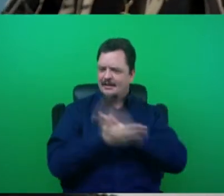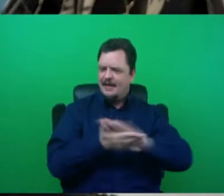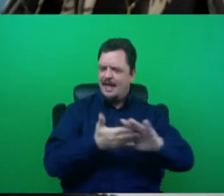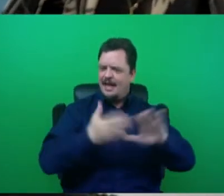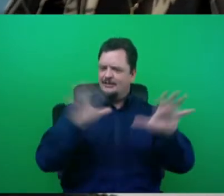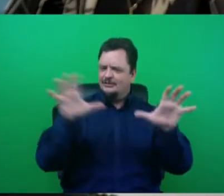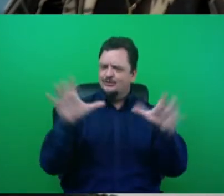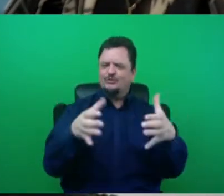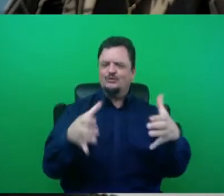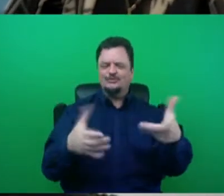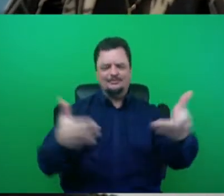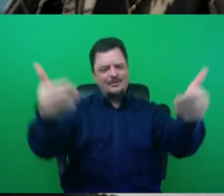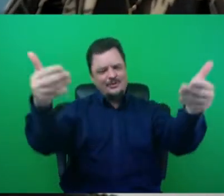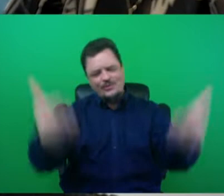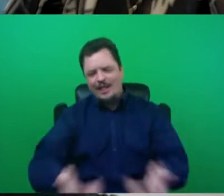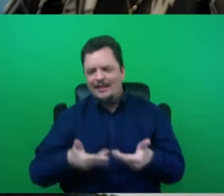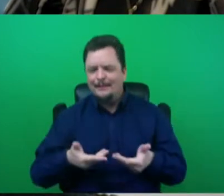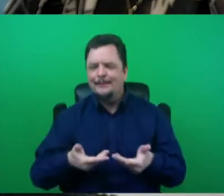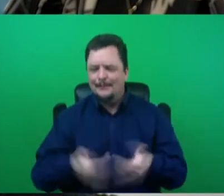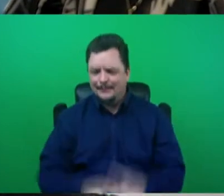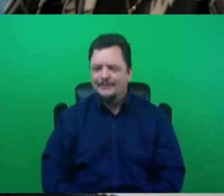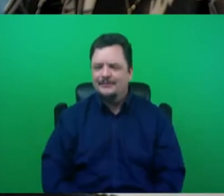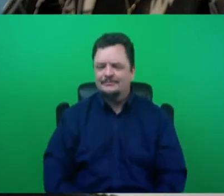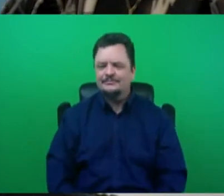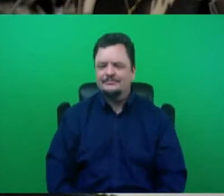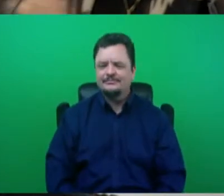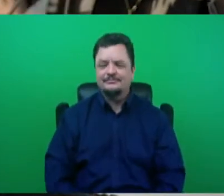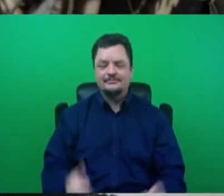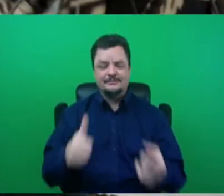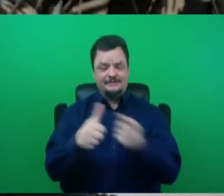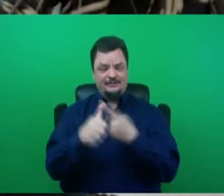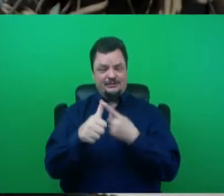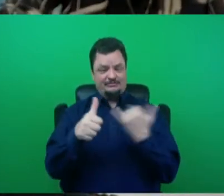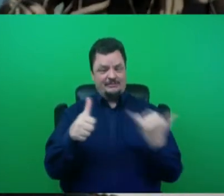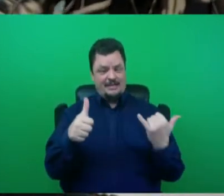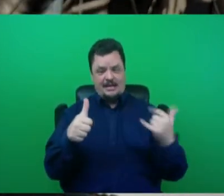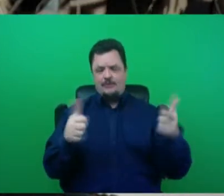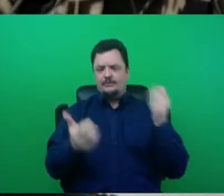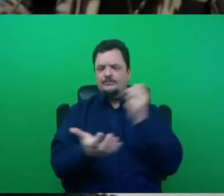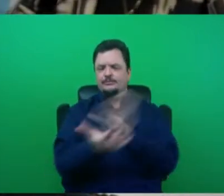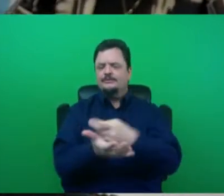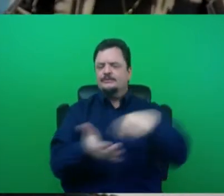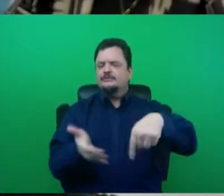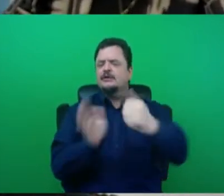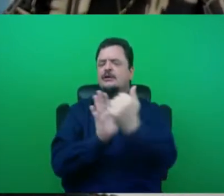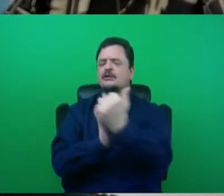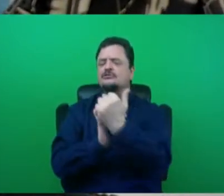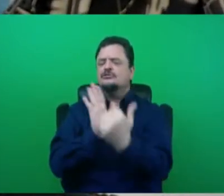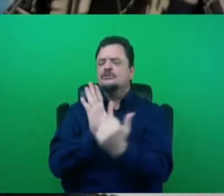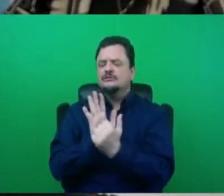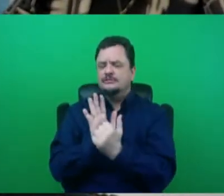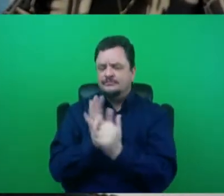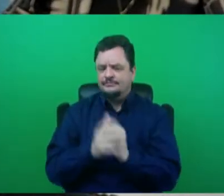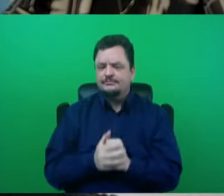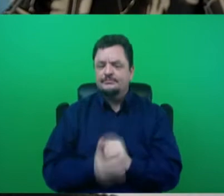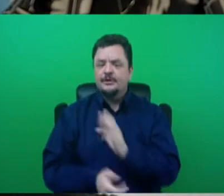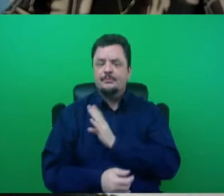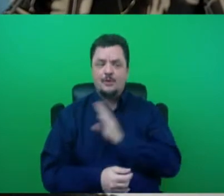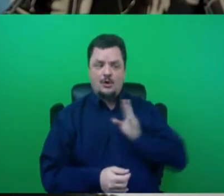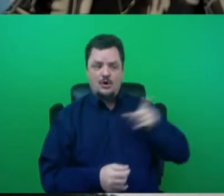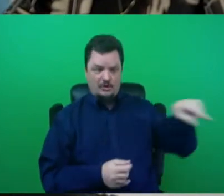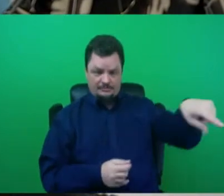First action item is approval of the agenda. And board members, you have that in front of you. I'd entertain a motion